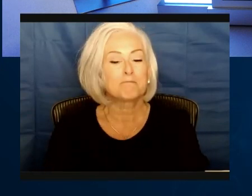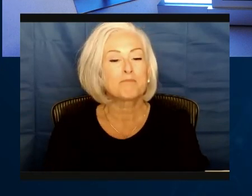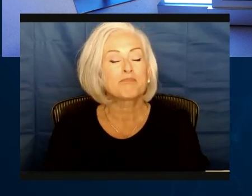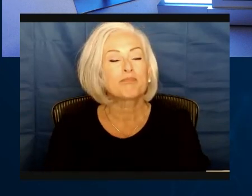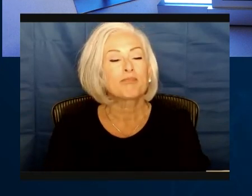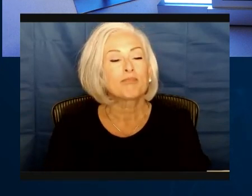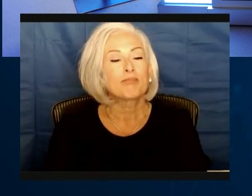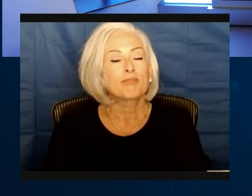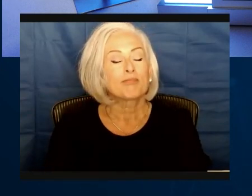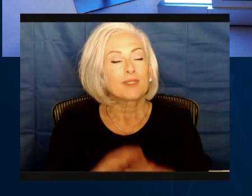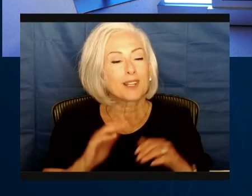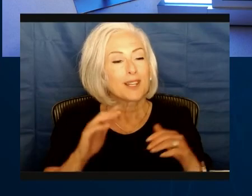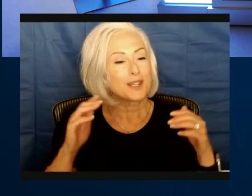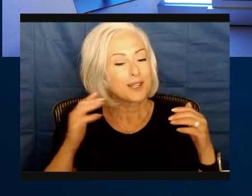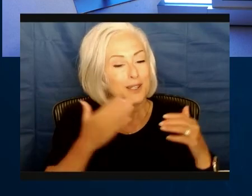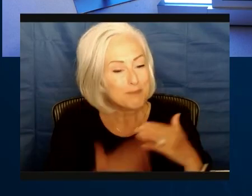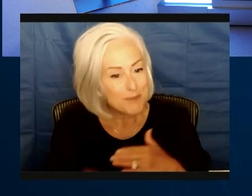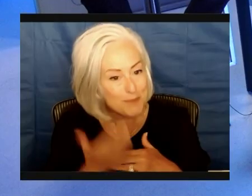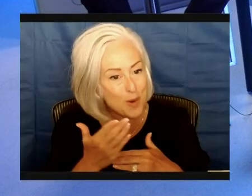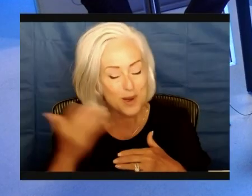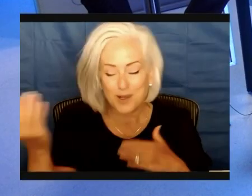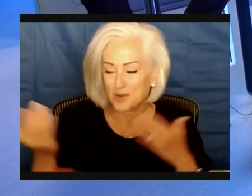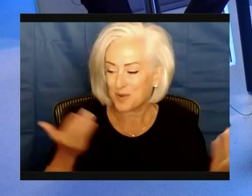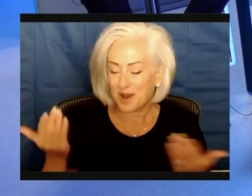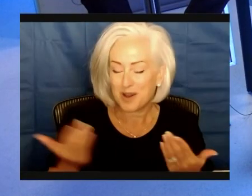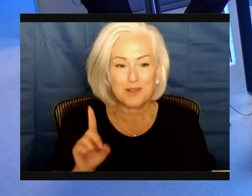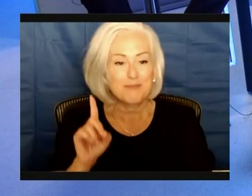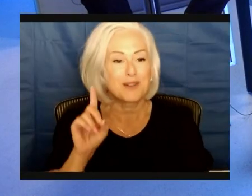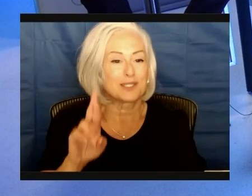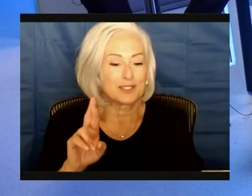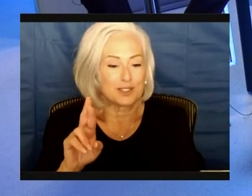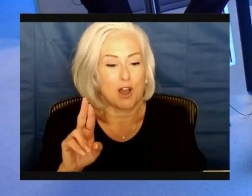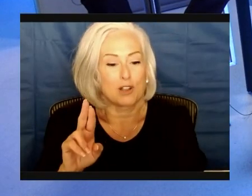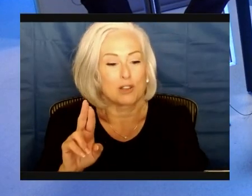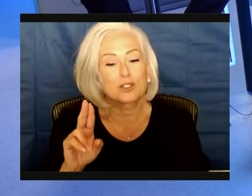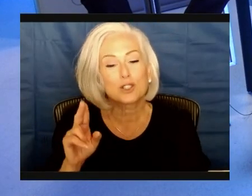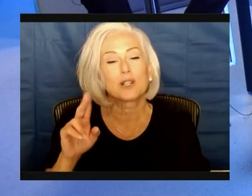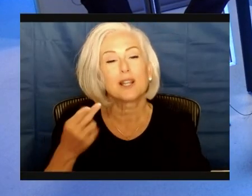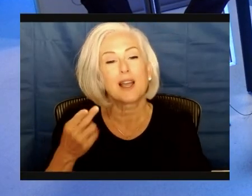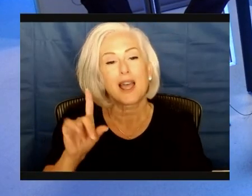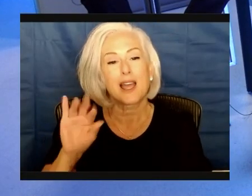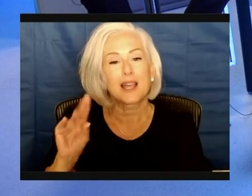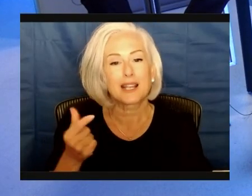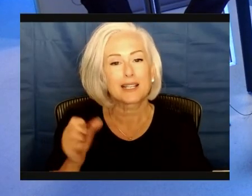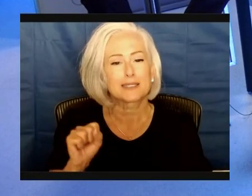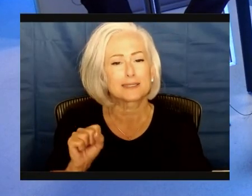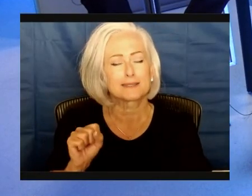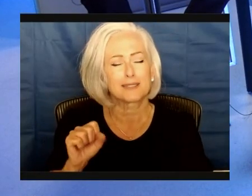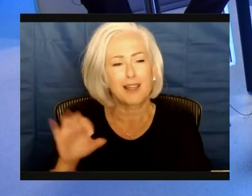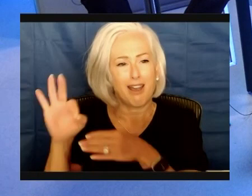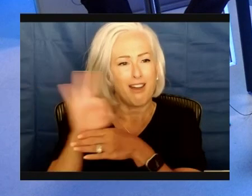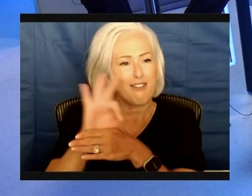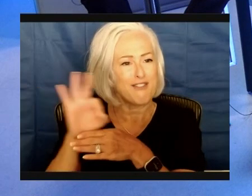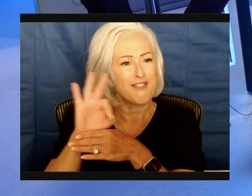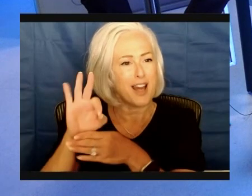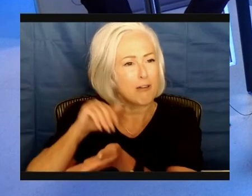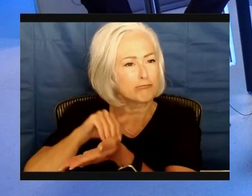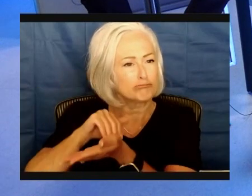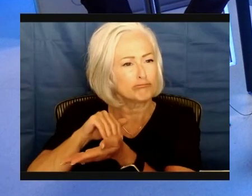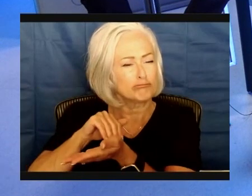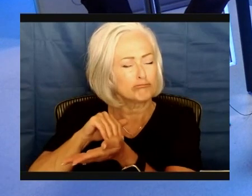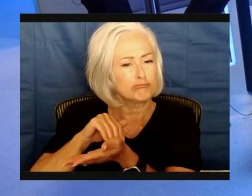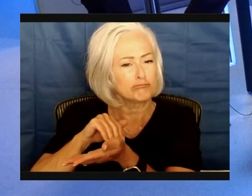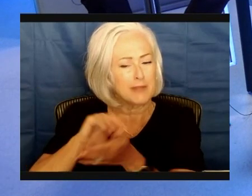welcome to all of you. Dr. Heddings, let's start with you. Explain to us, what is a fellow? How is that different from a resident or a medical student, et cetera?